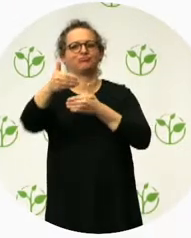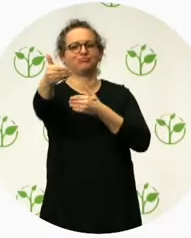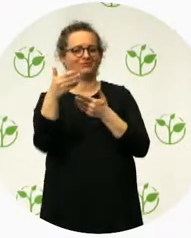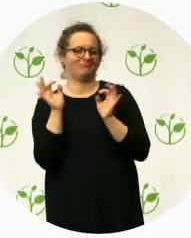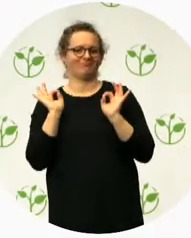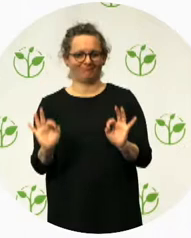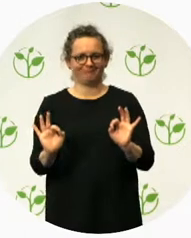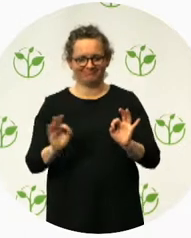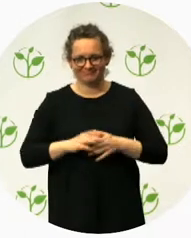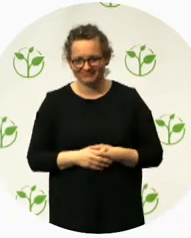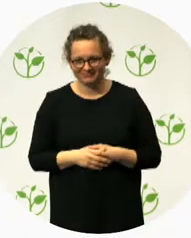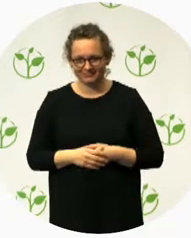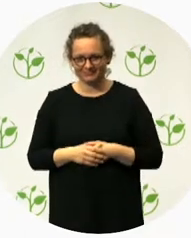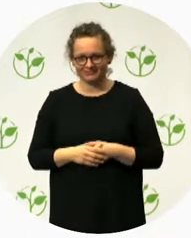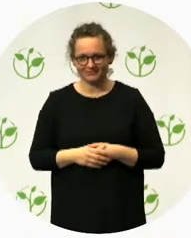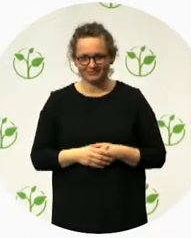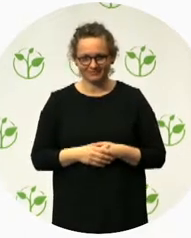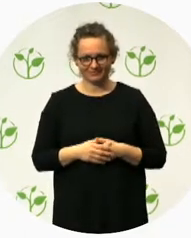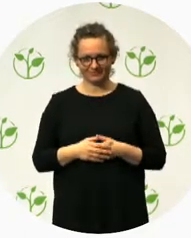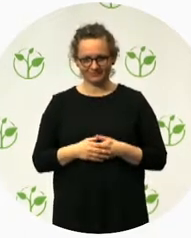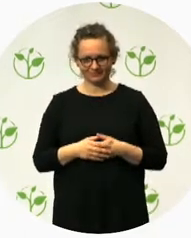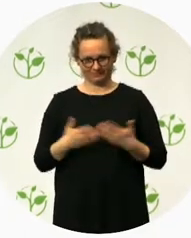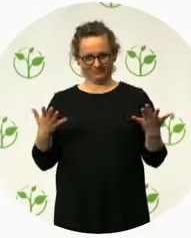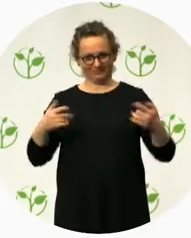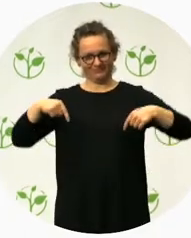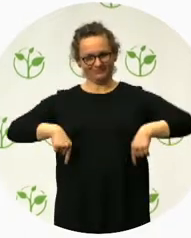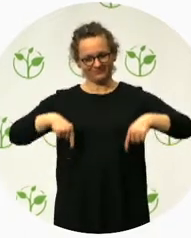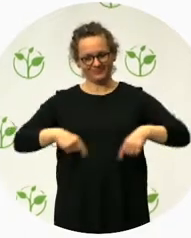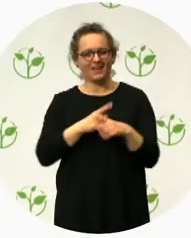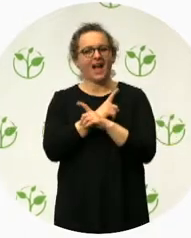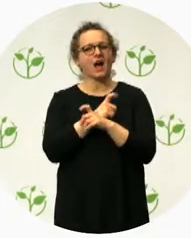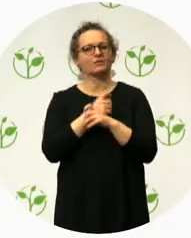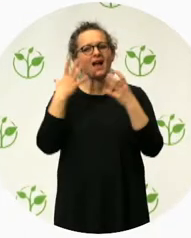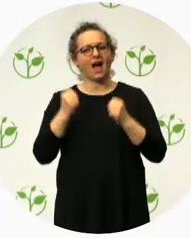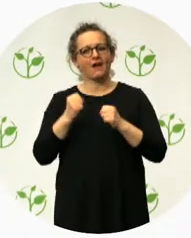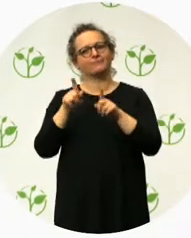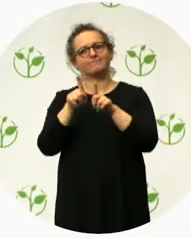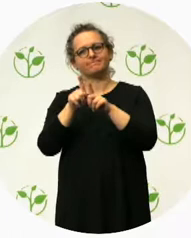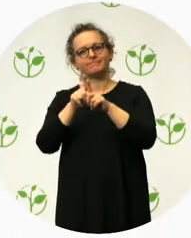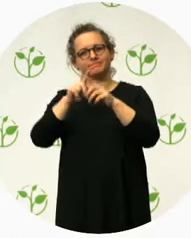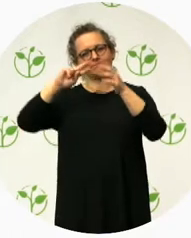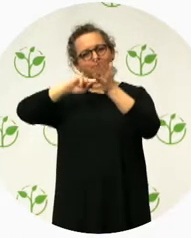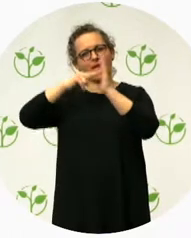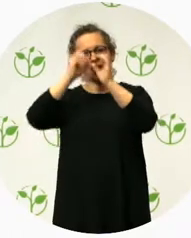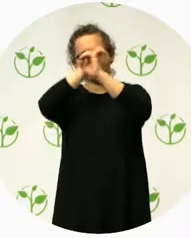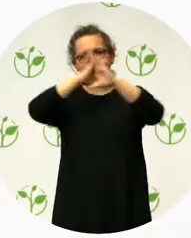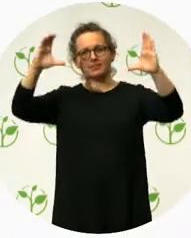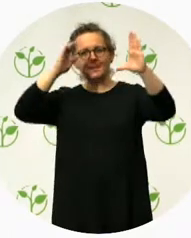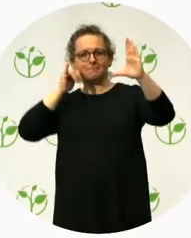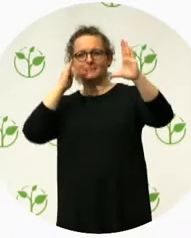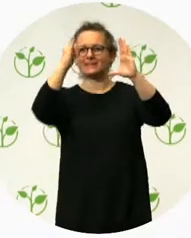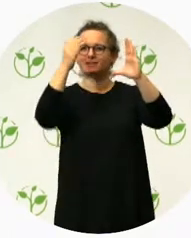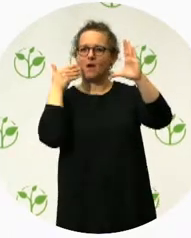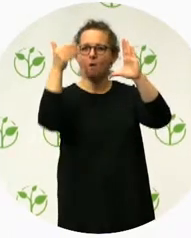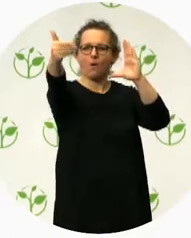the opportunity to continue to support this remarkable initiative of the Austrian Essel